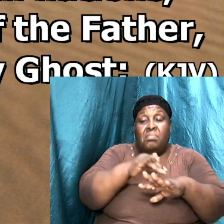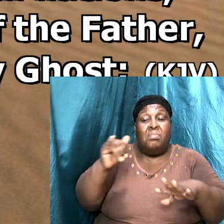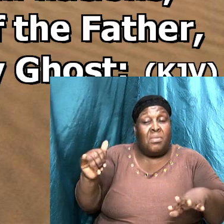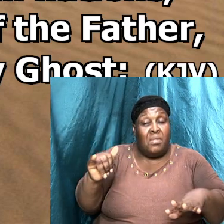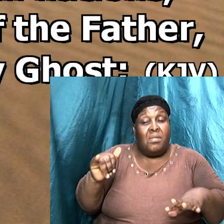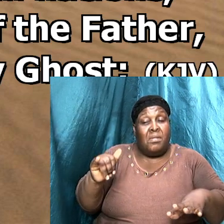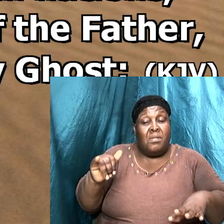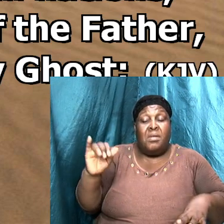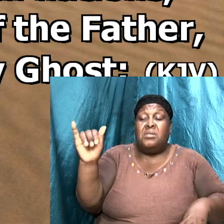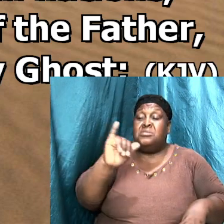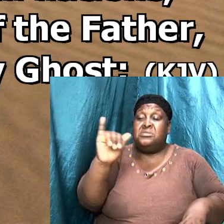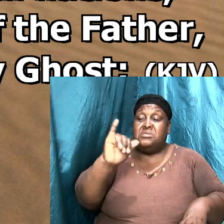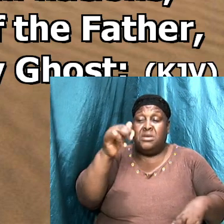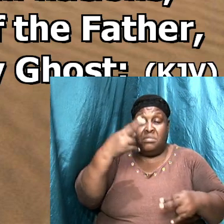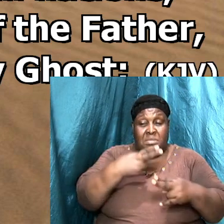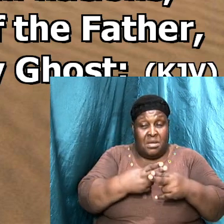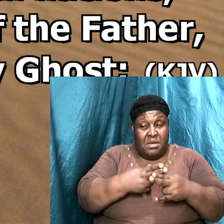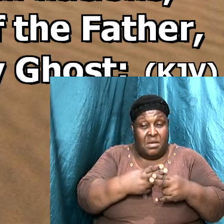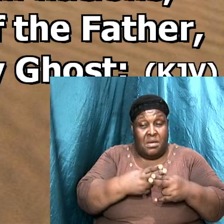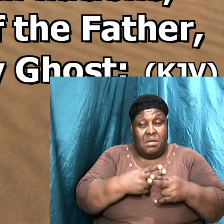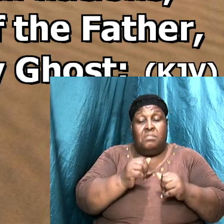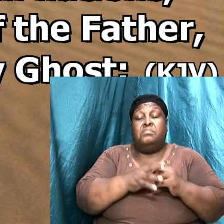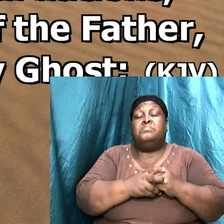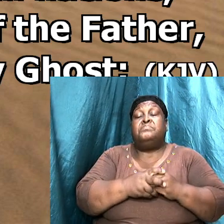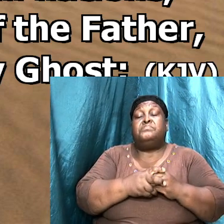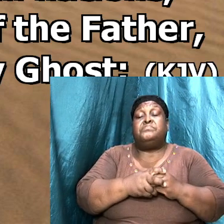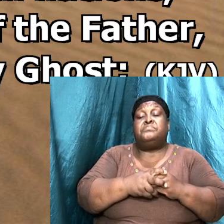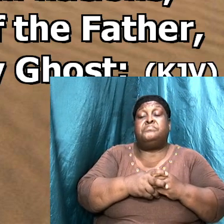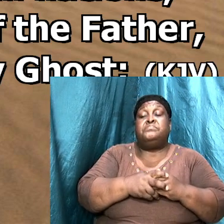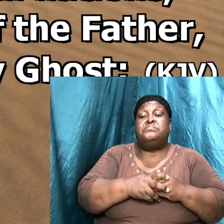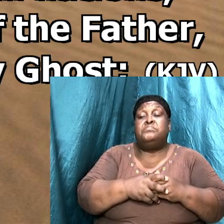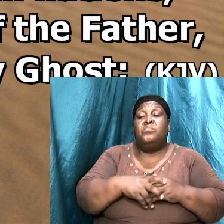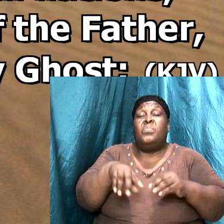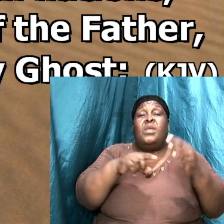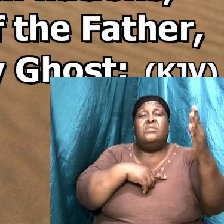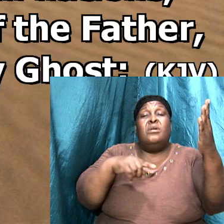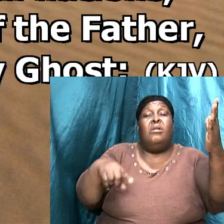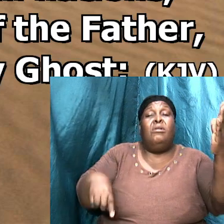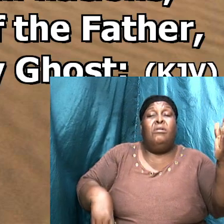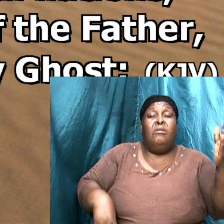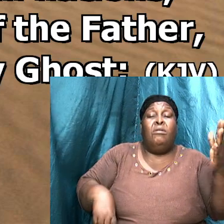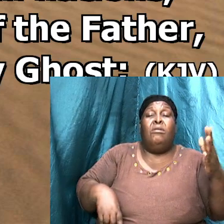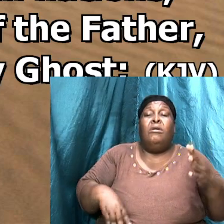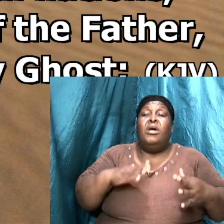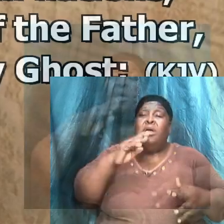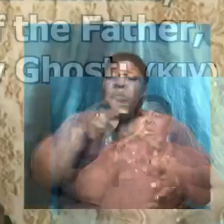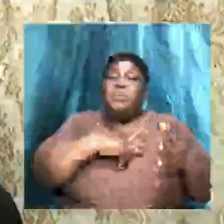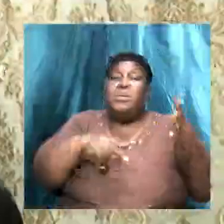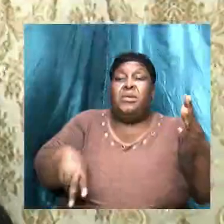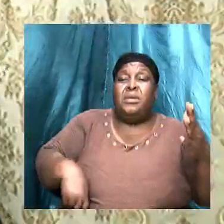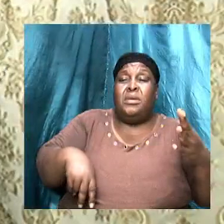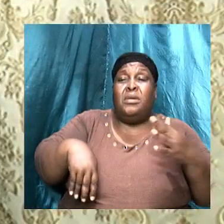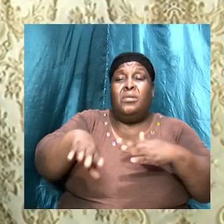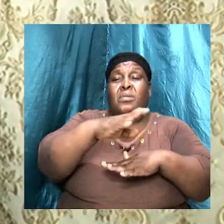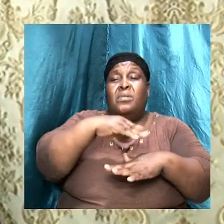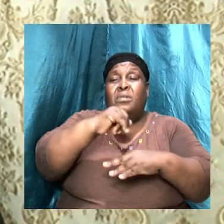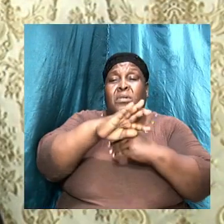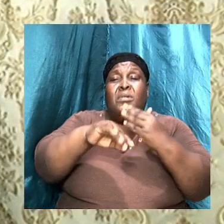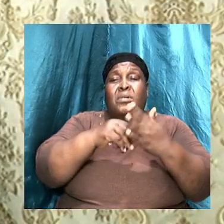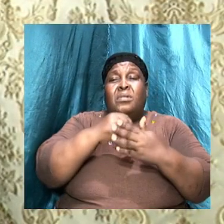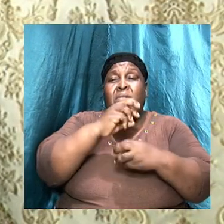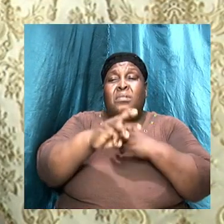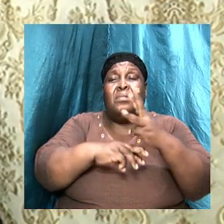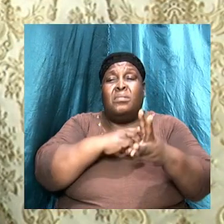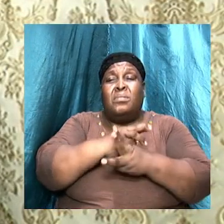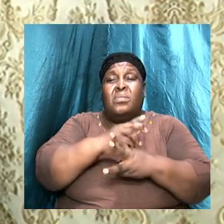So we mentioned Zechariah 4, verse 9, and we said, And the Lord shall be king over all the earth. In that day shall there be